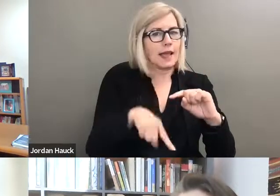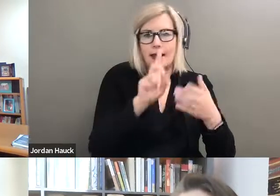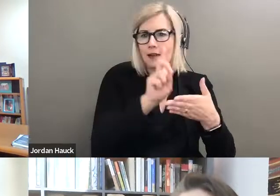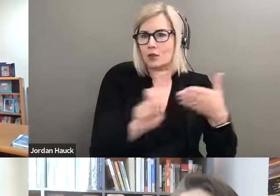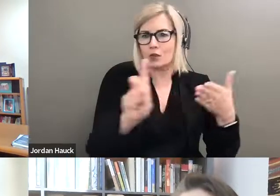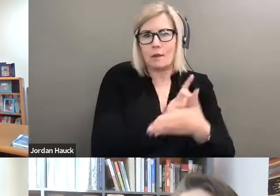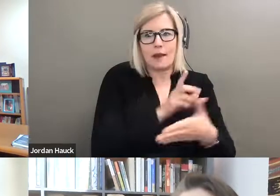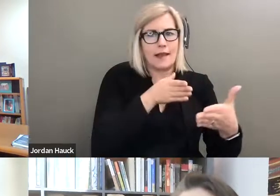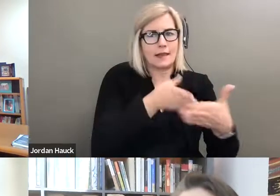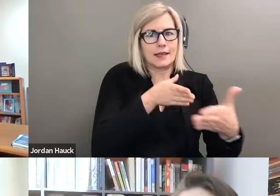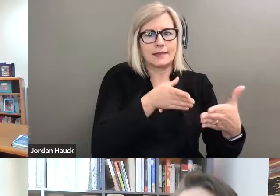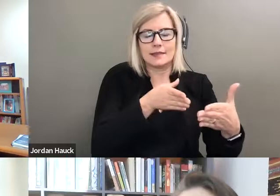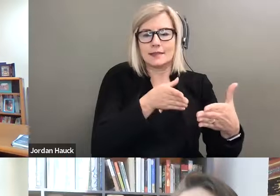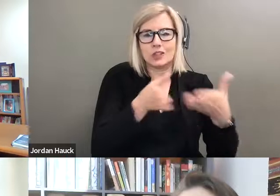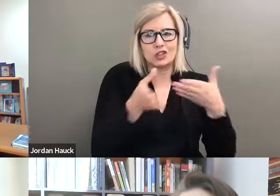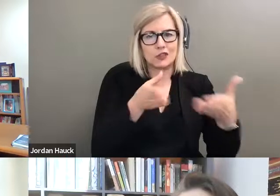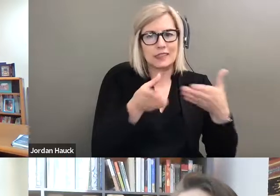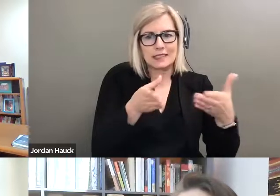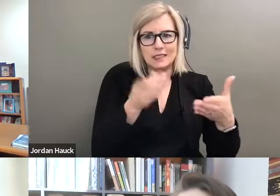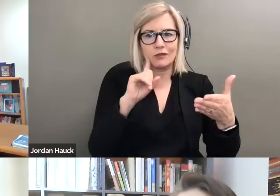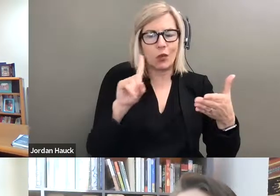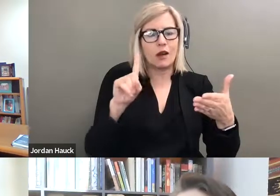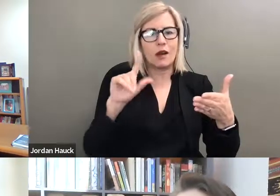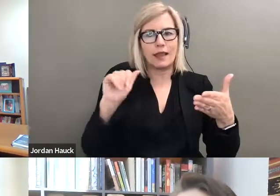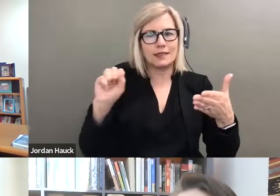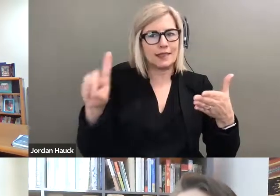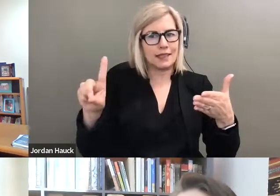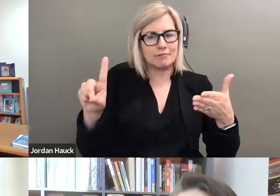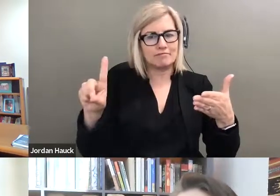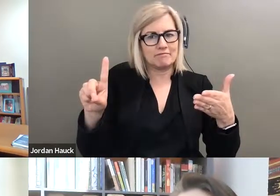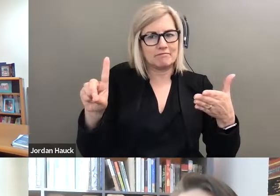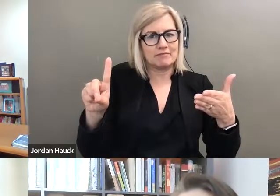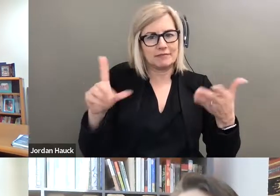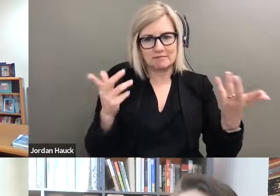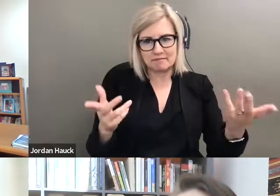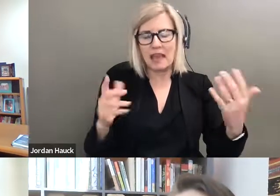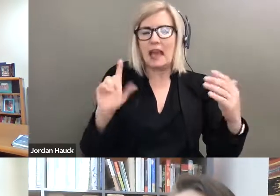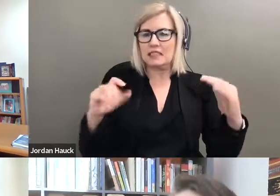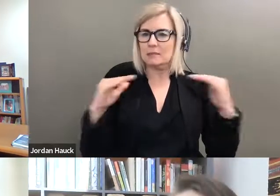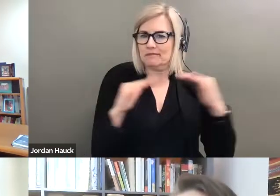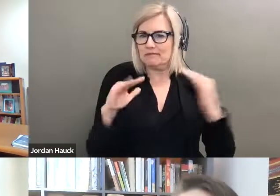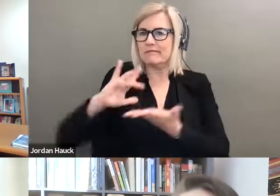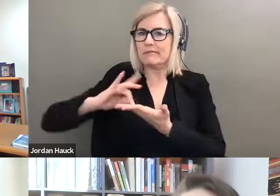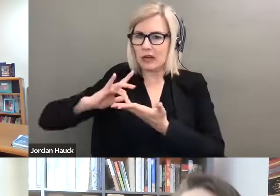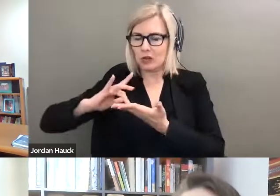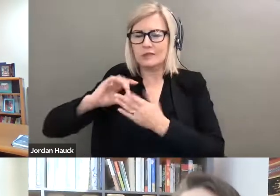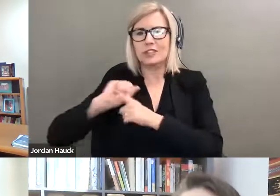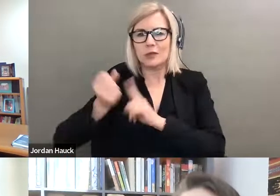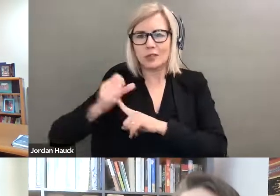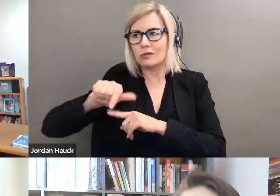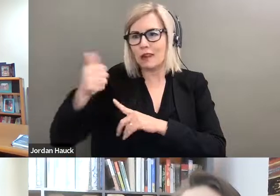discriminate against the services for autism any differently than they do for medical conditions or